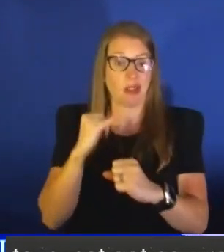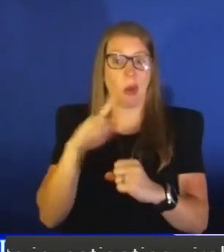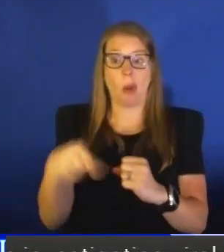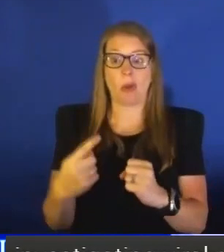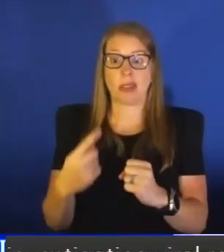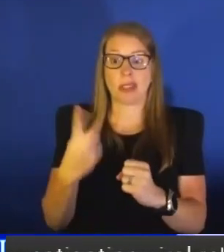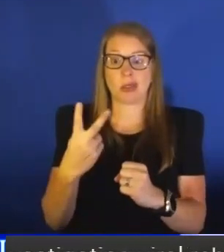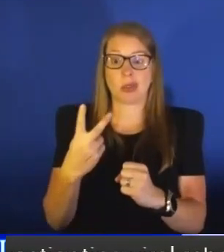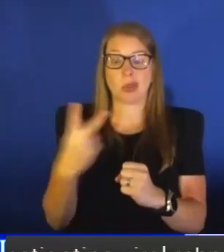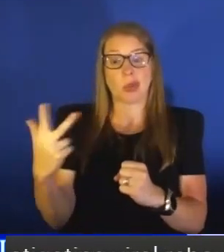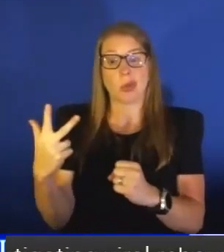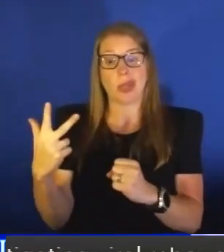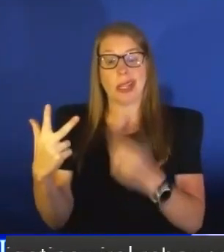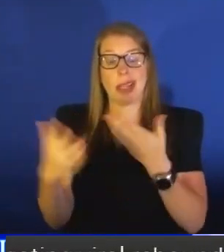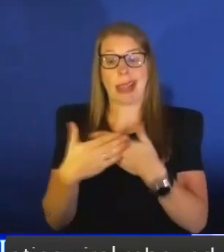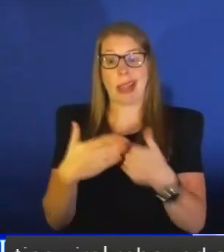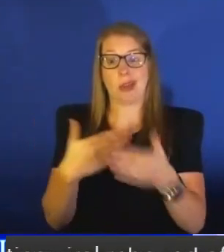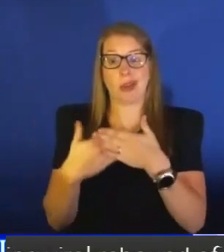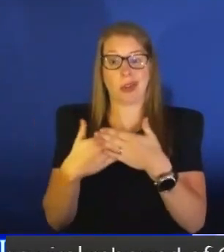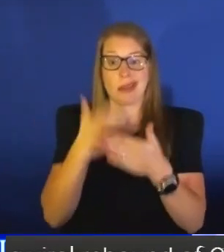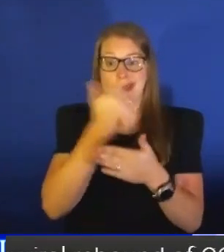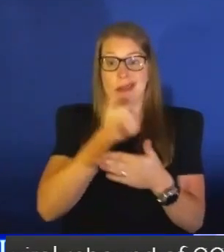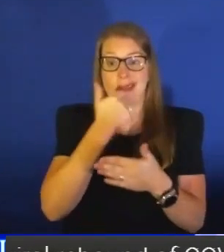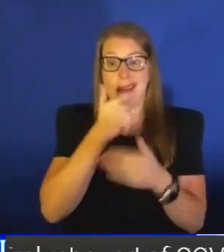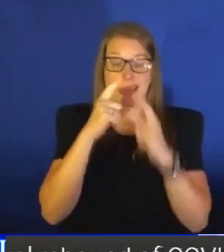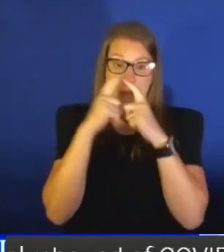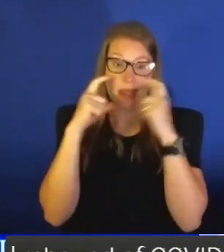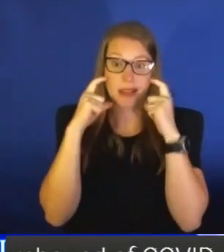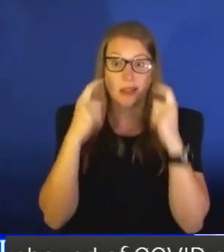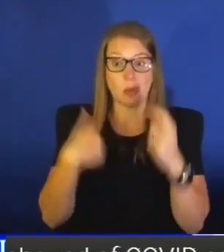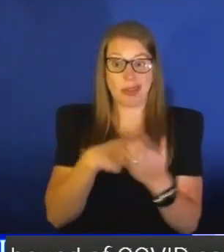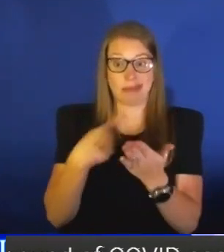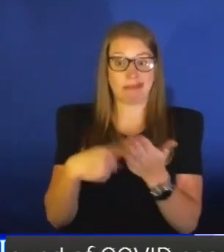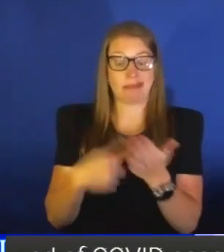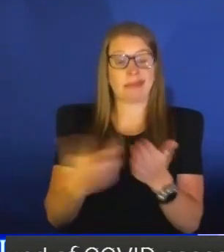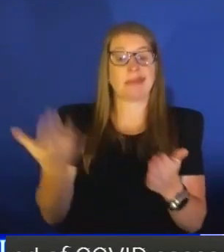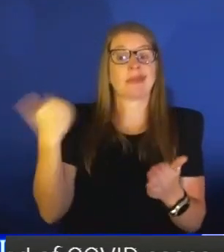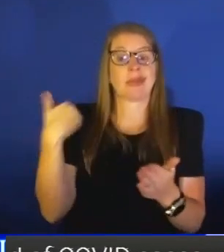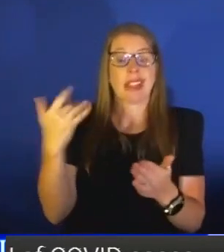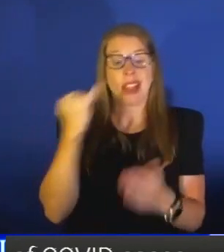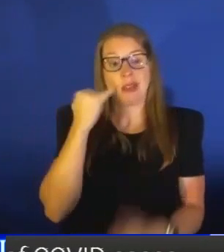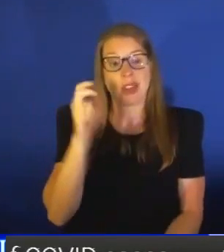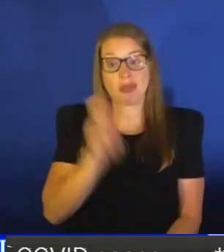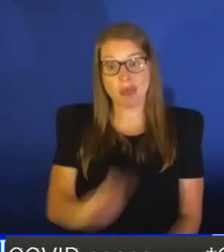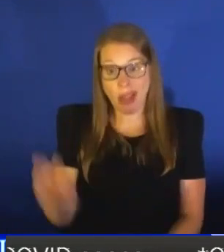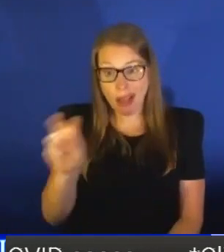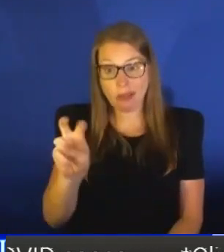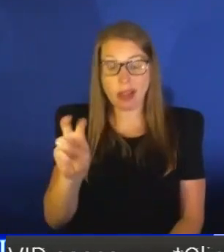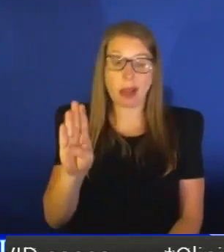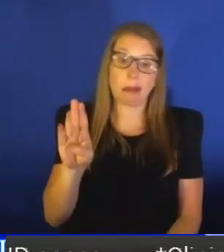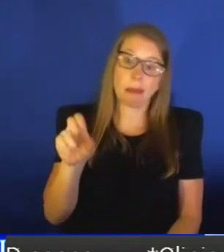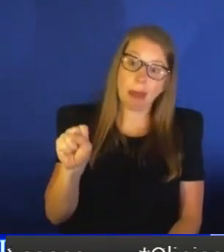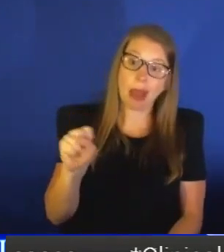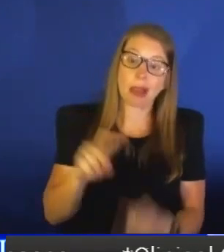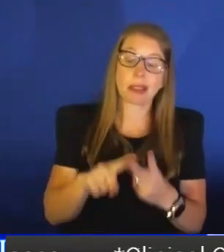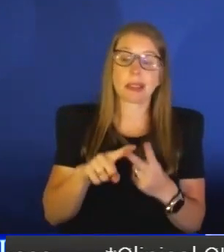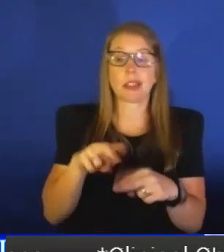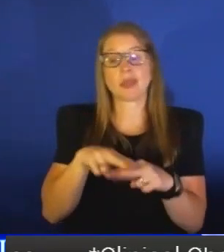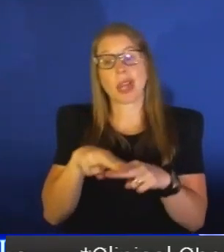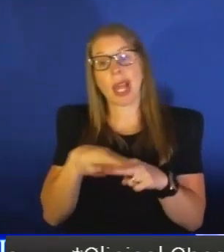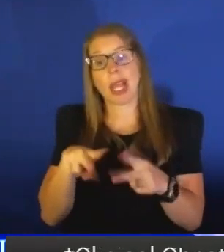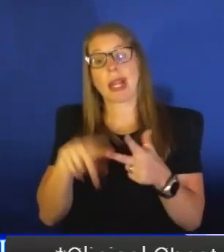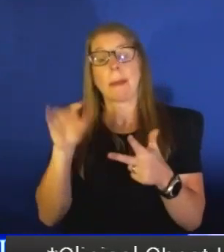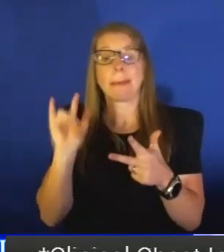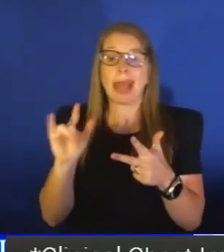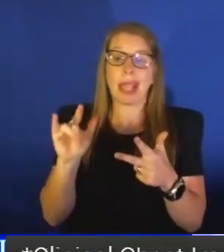mask. As we talked about earlier, I think if you are traveling on a bus, train, plane, in those terminals around a lot of